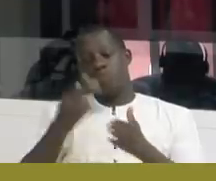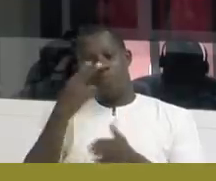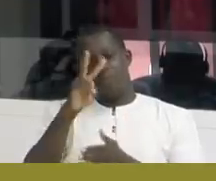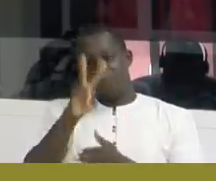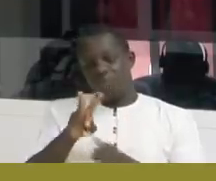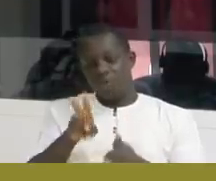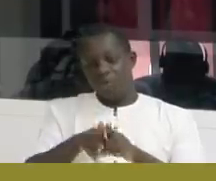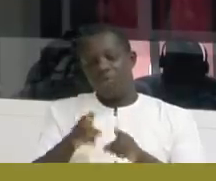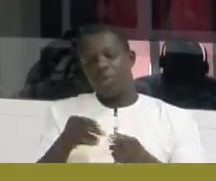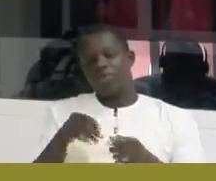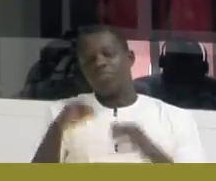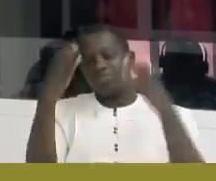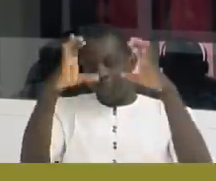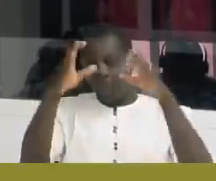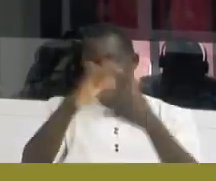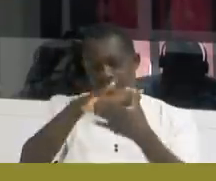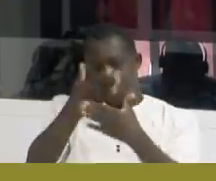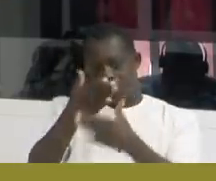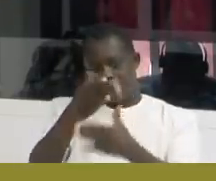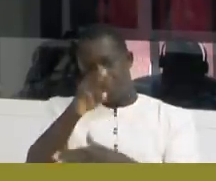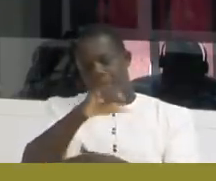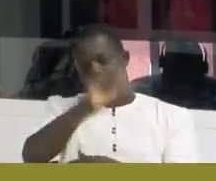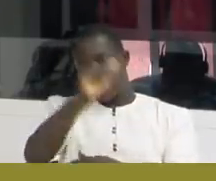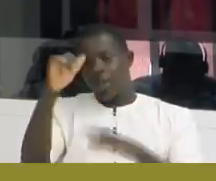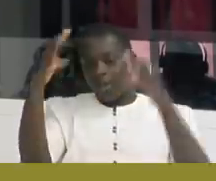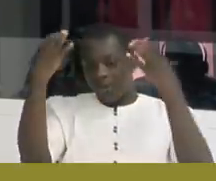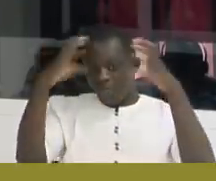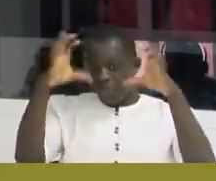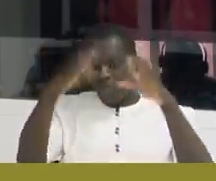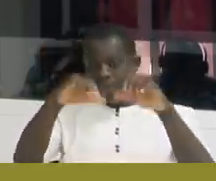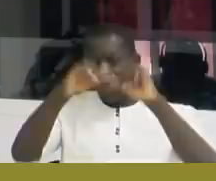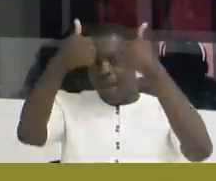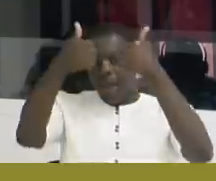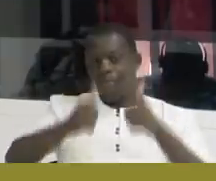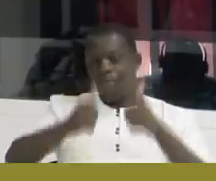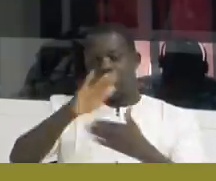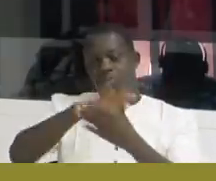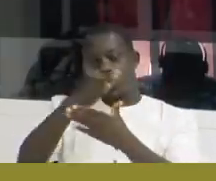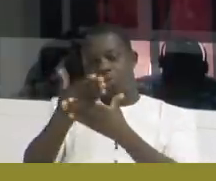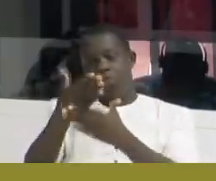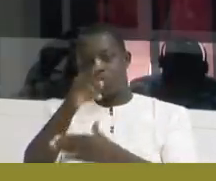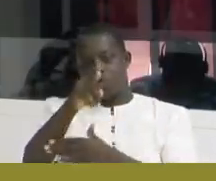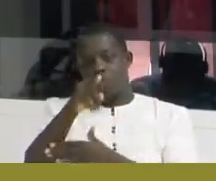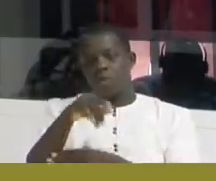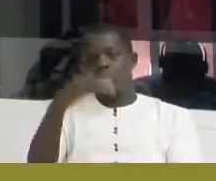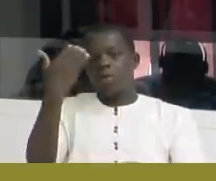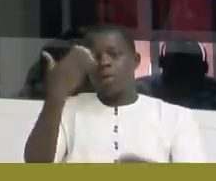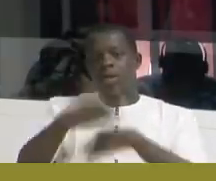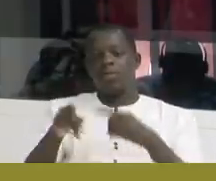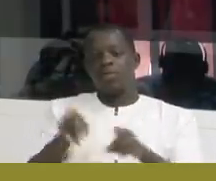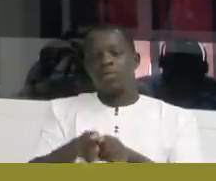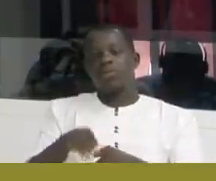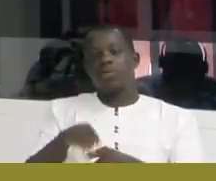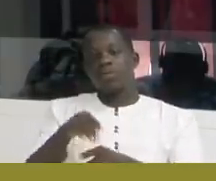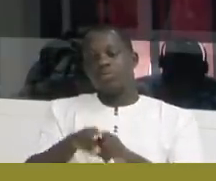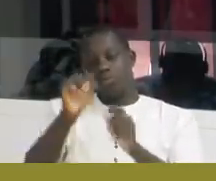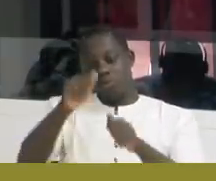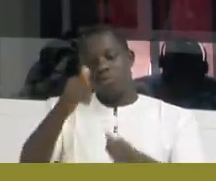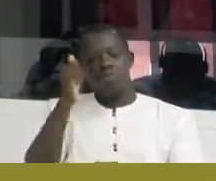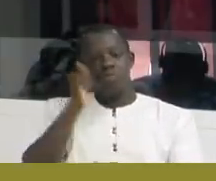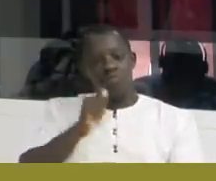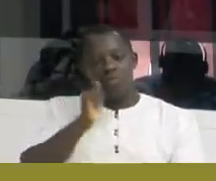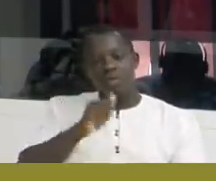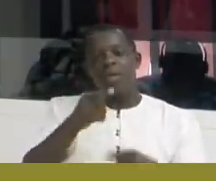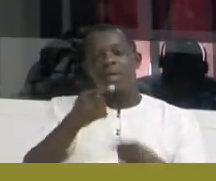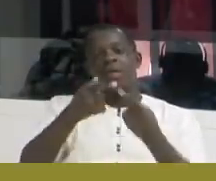you, right, if a problem were to emanate between you, you would not mind sticking the dagger in him if you